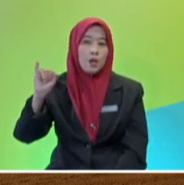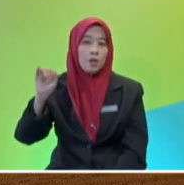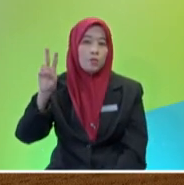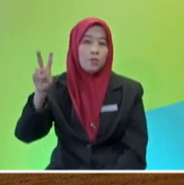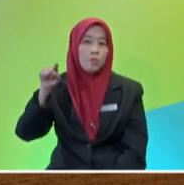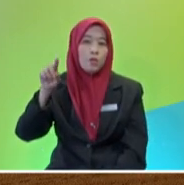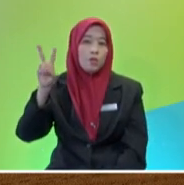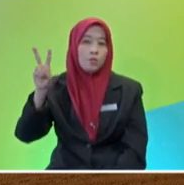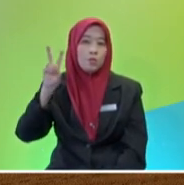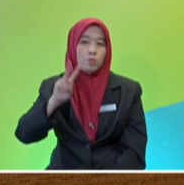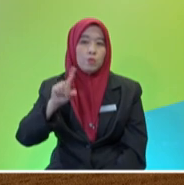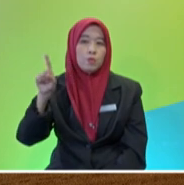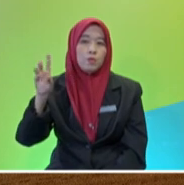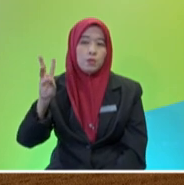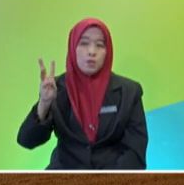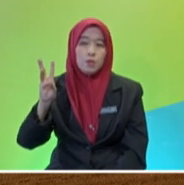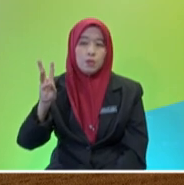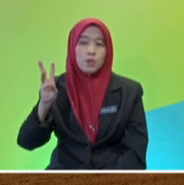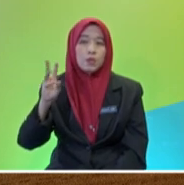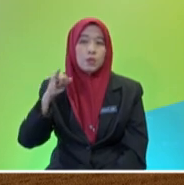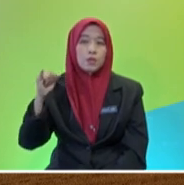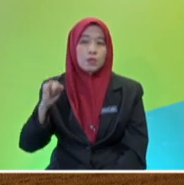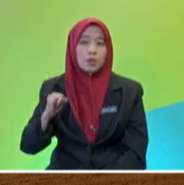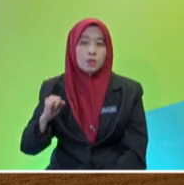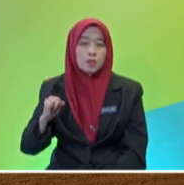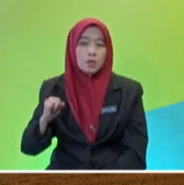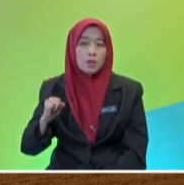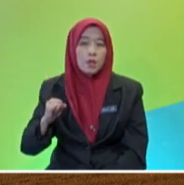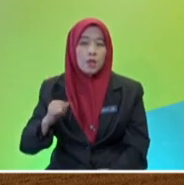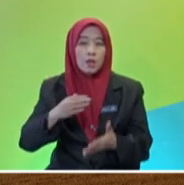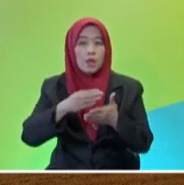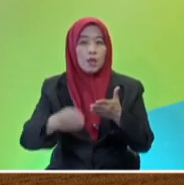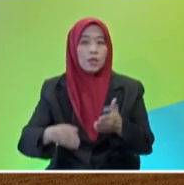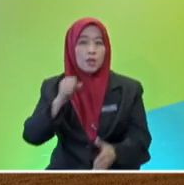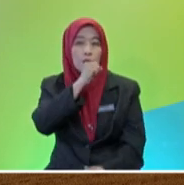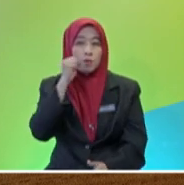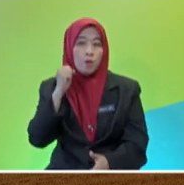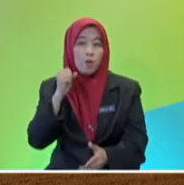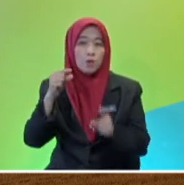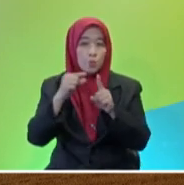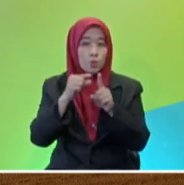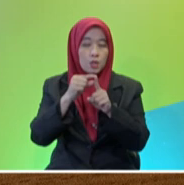BI 2.2.6, recognize and sound out initial, medial and ending sounds in a word. And